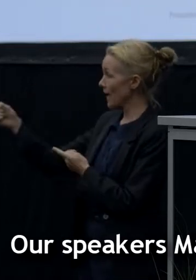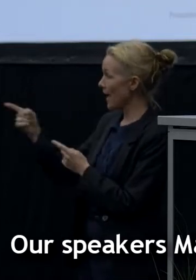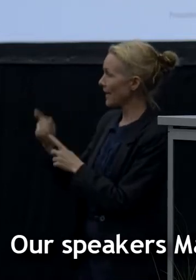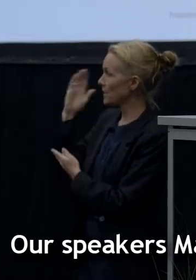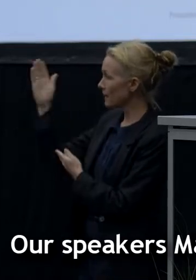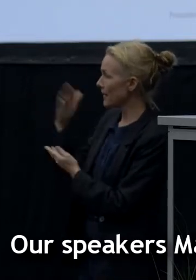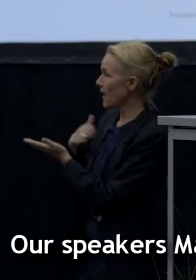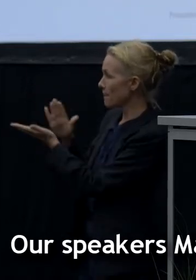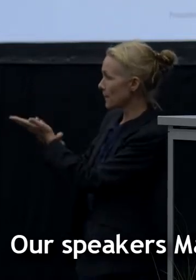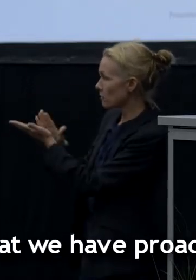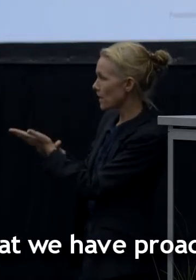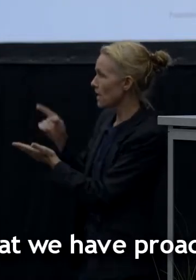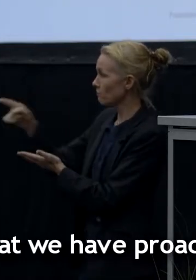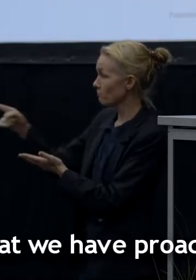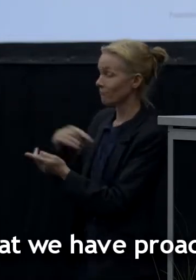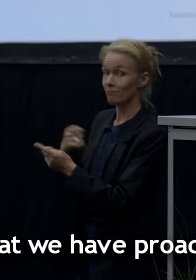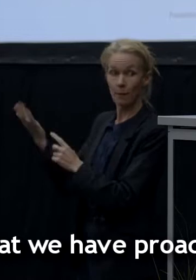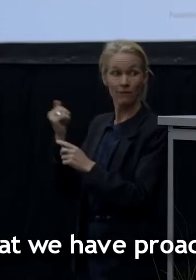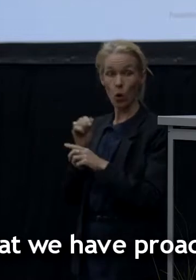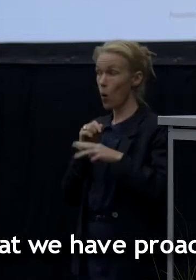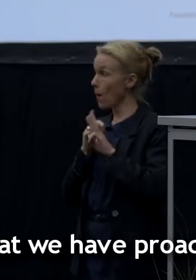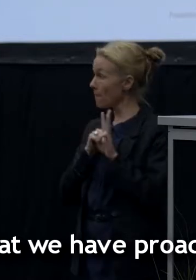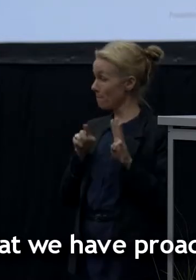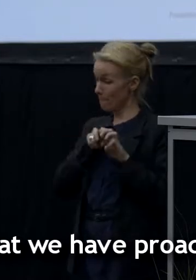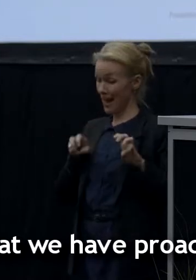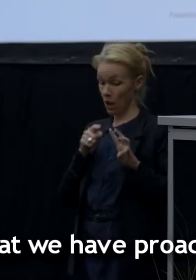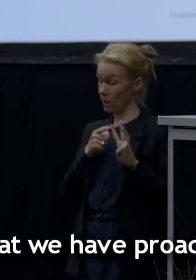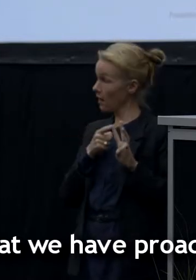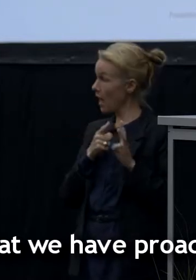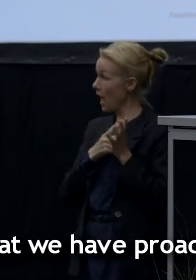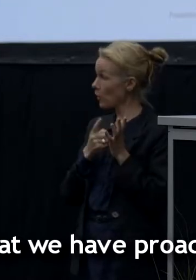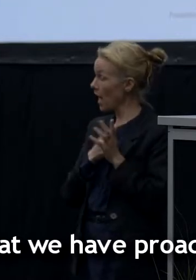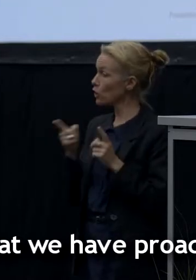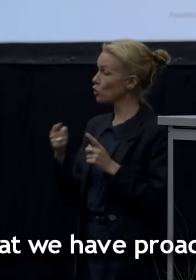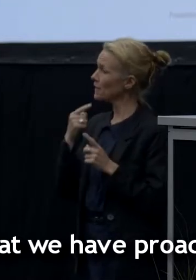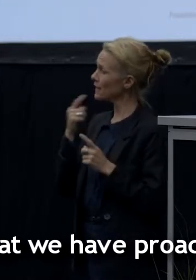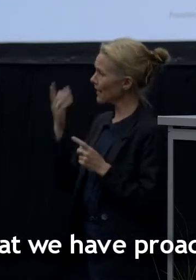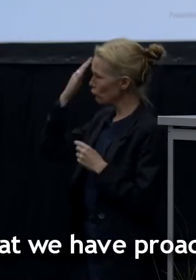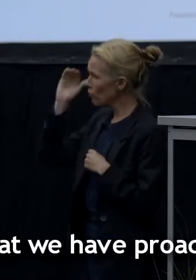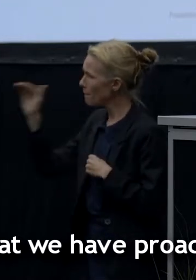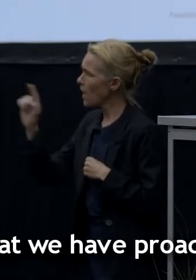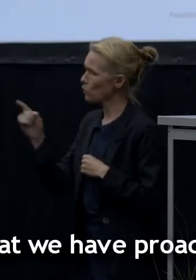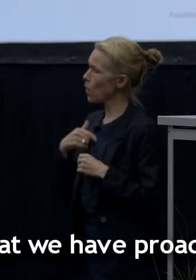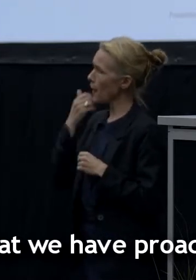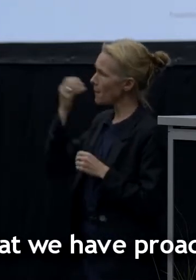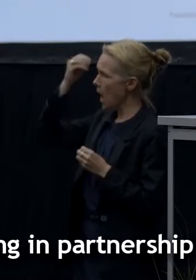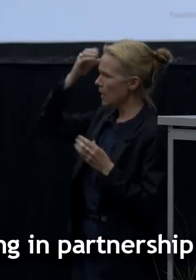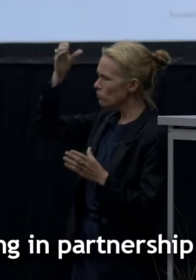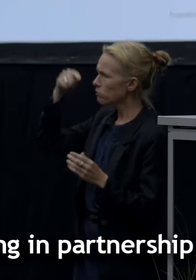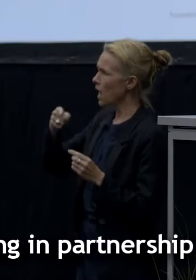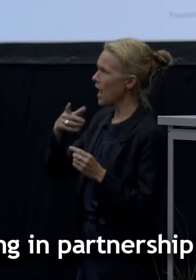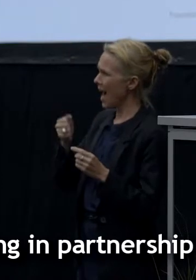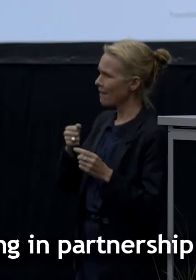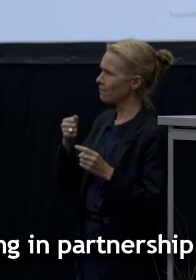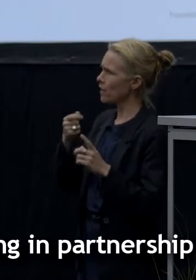and Dr. Aroha Spinks, remind us that we have proactive, passionate expertise within our tangata whenua. Working